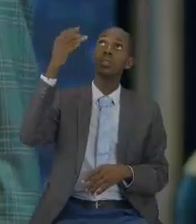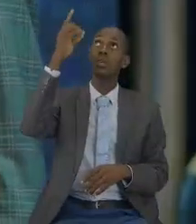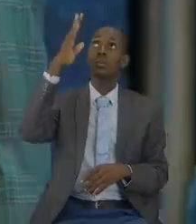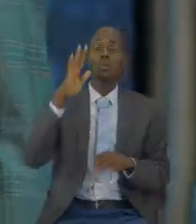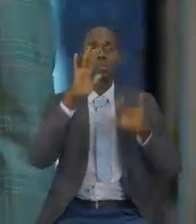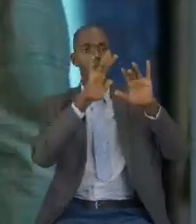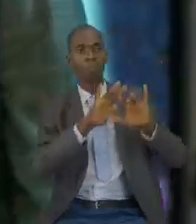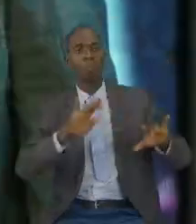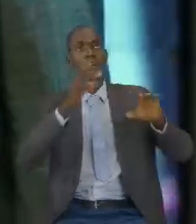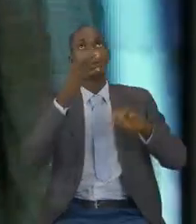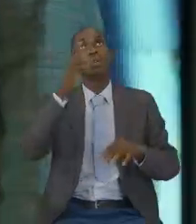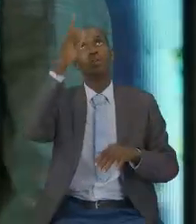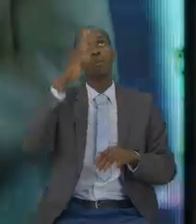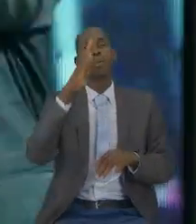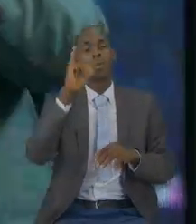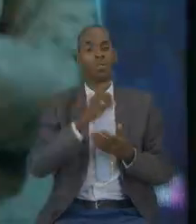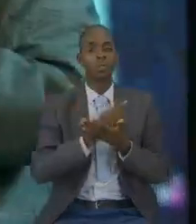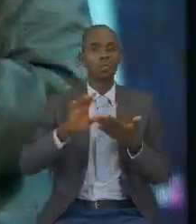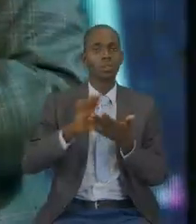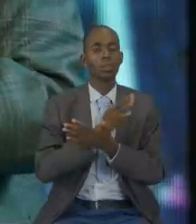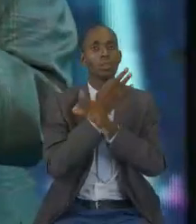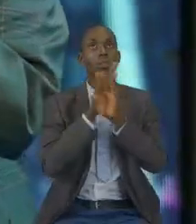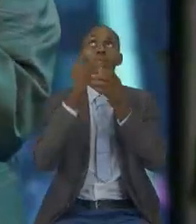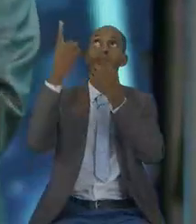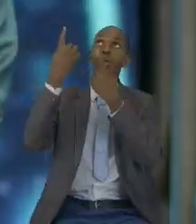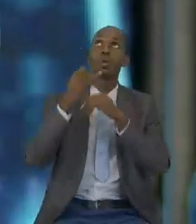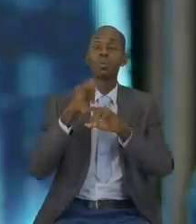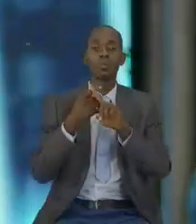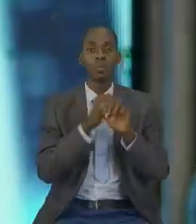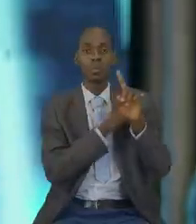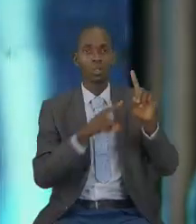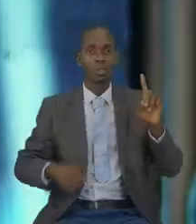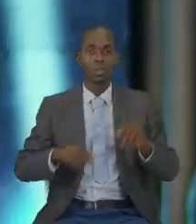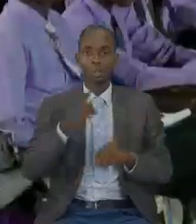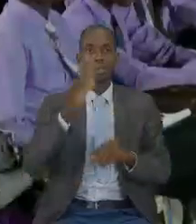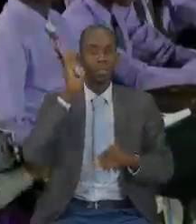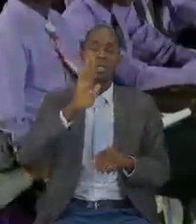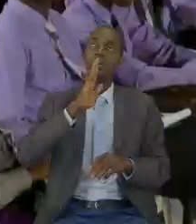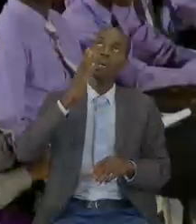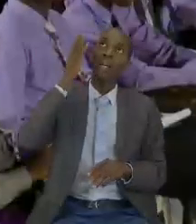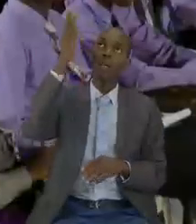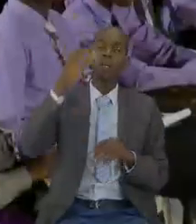God, by the supernatural freedom coming from the Lord, you will get there.